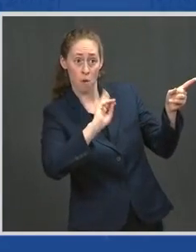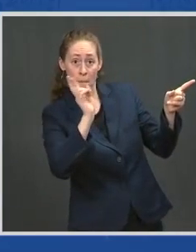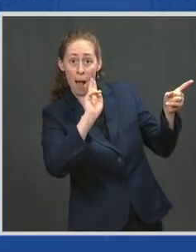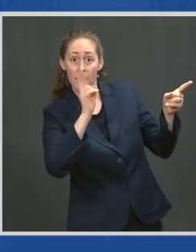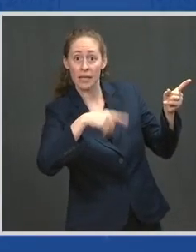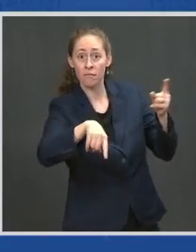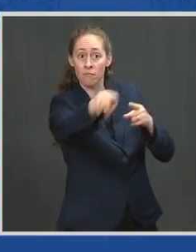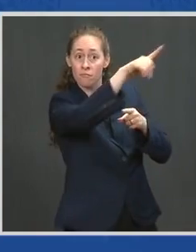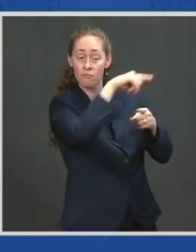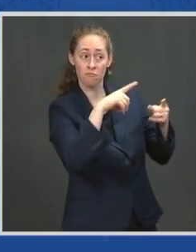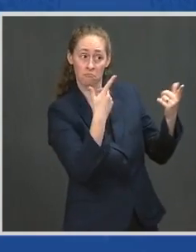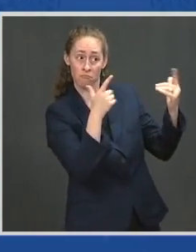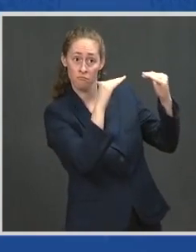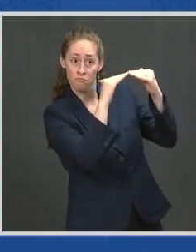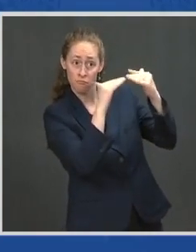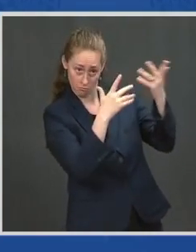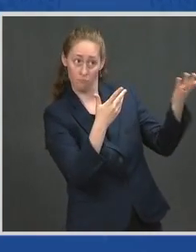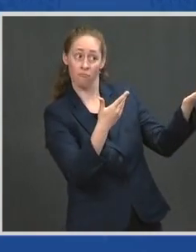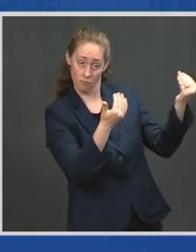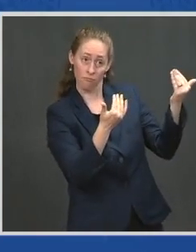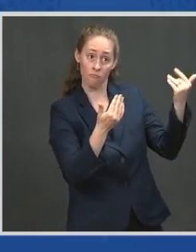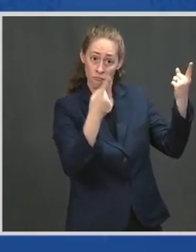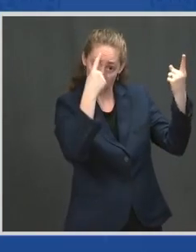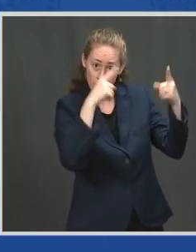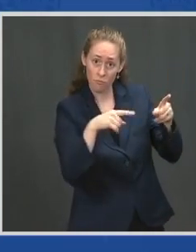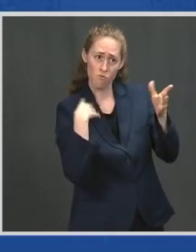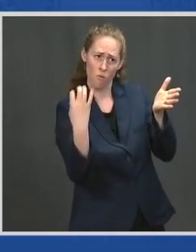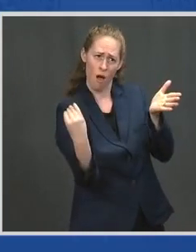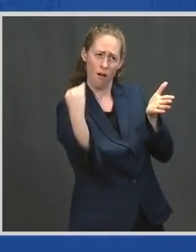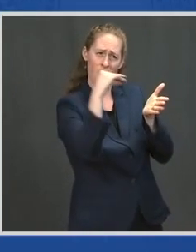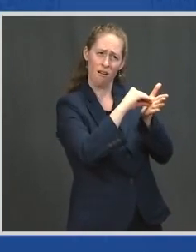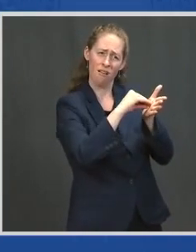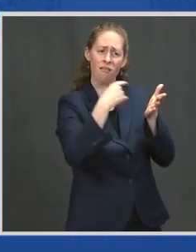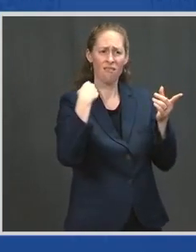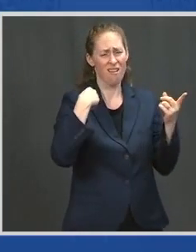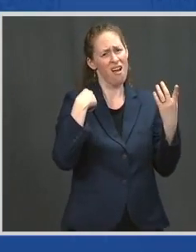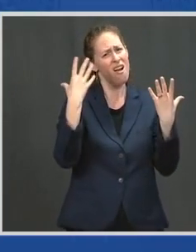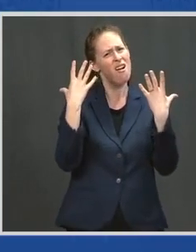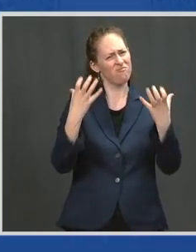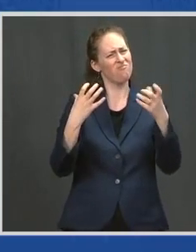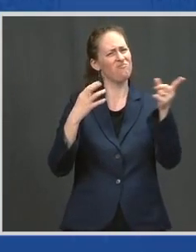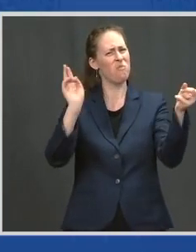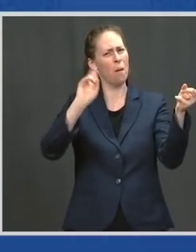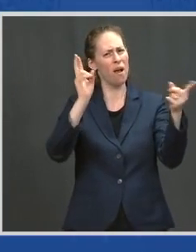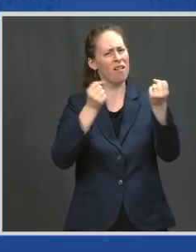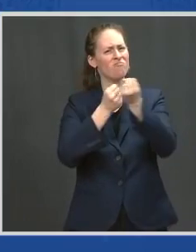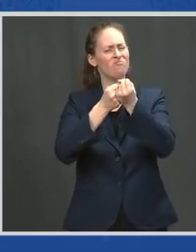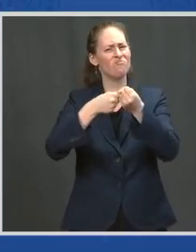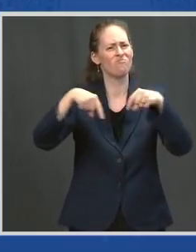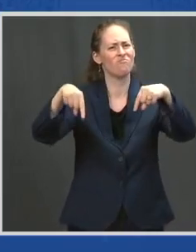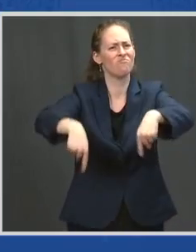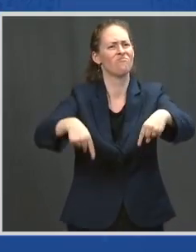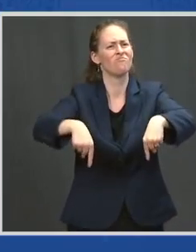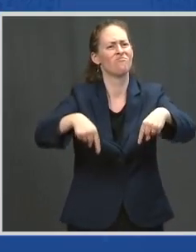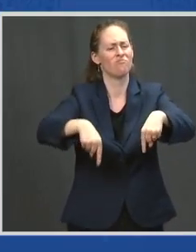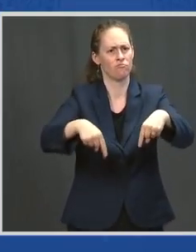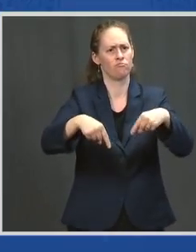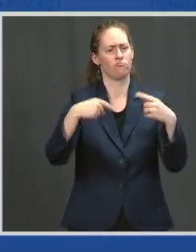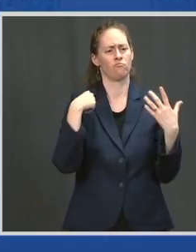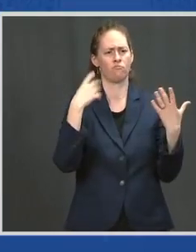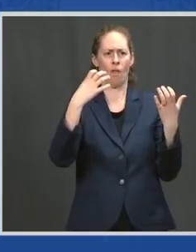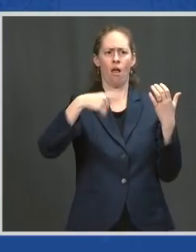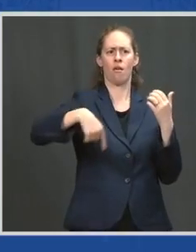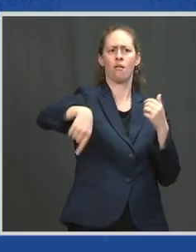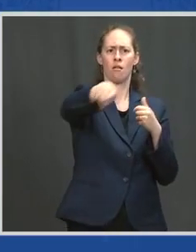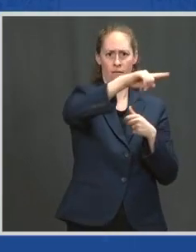voting for it, but I think they share it as well. And that is up to $3,000 per child 6 years